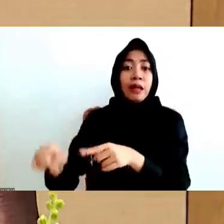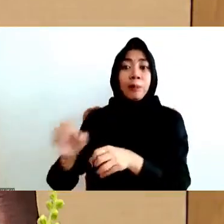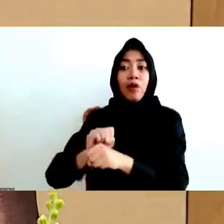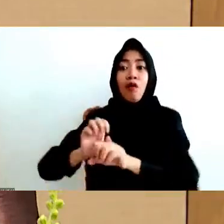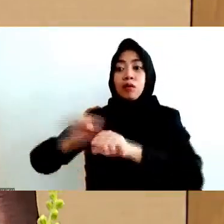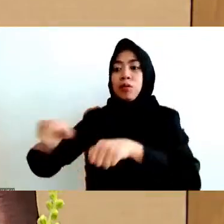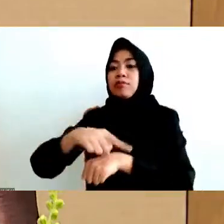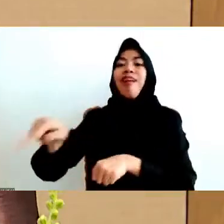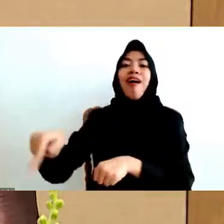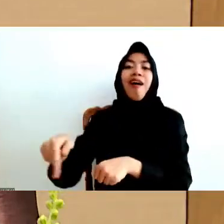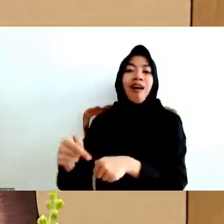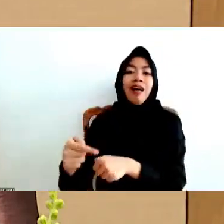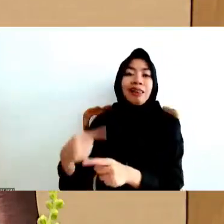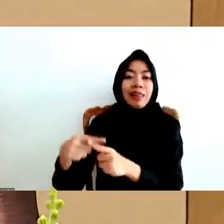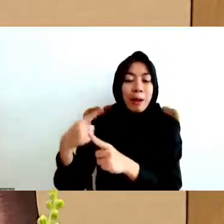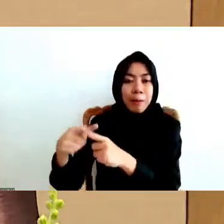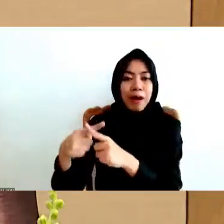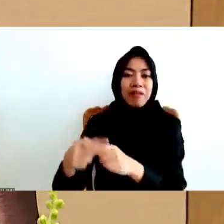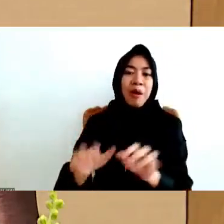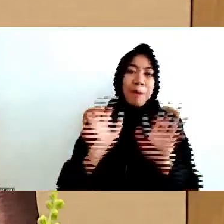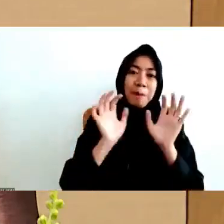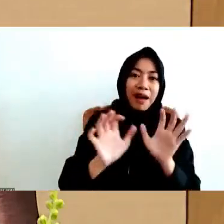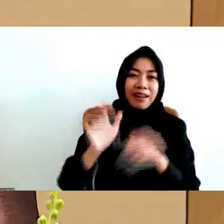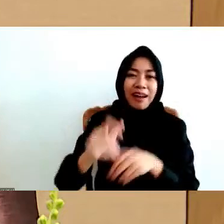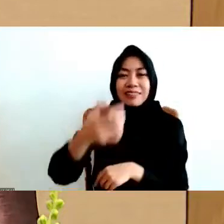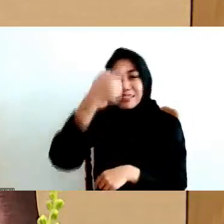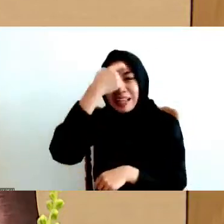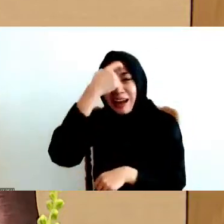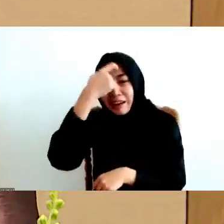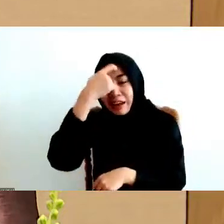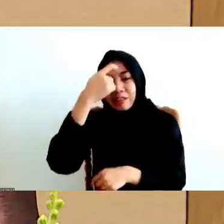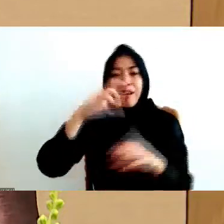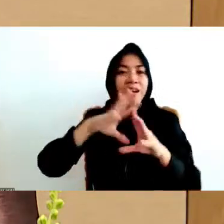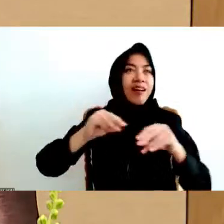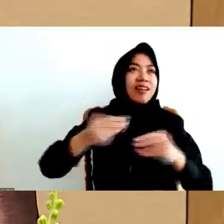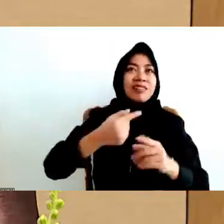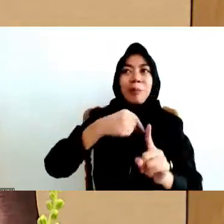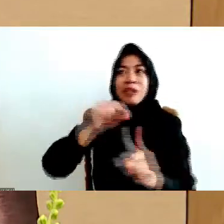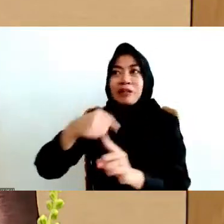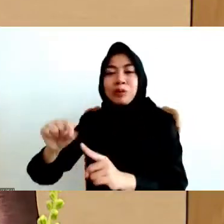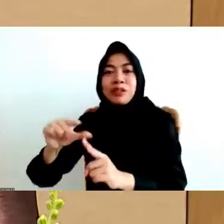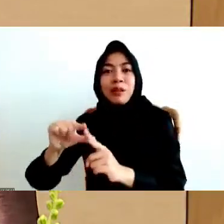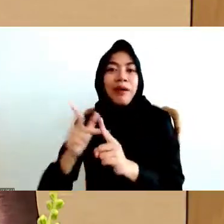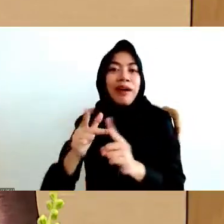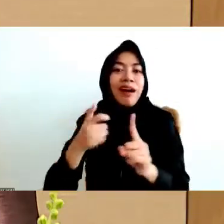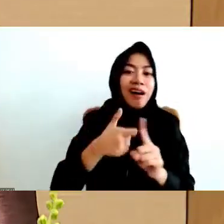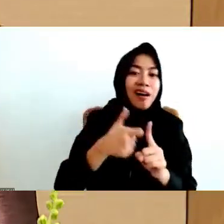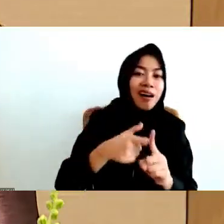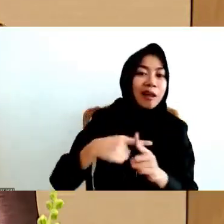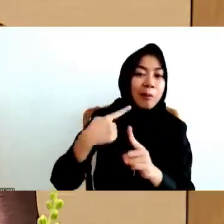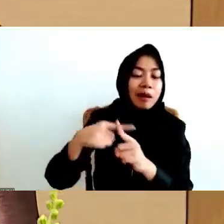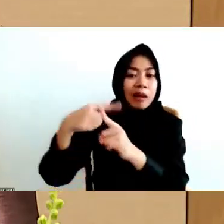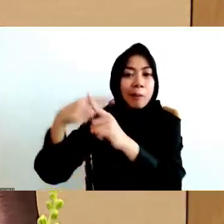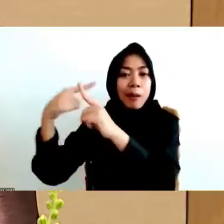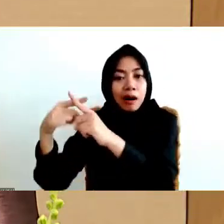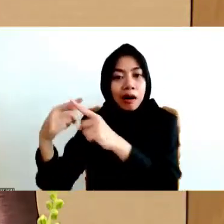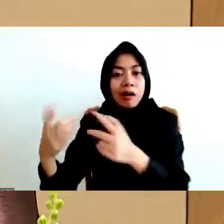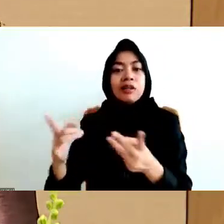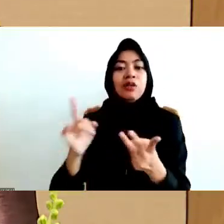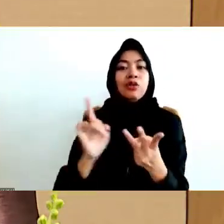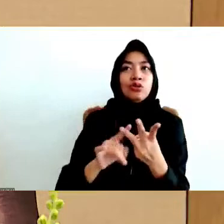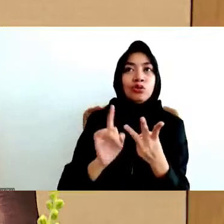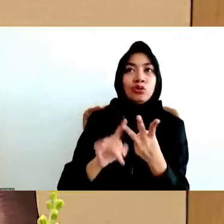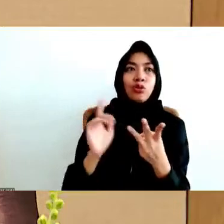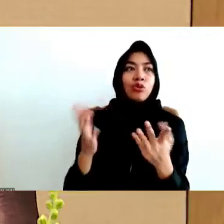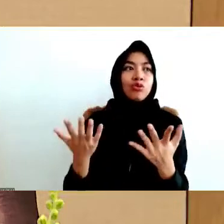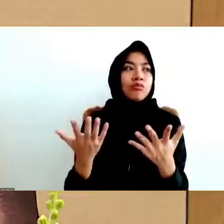got sick, many people lost the job, things like that. Many people experience the price increase, things like